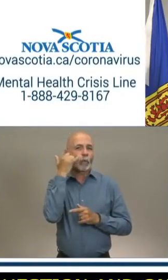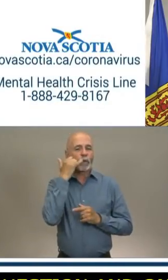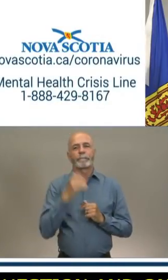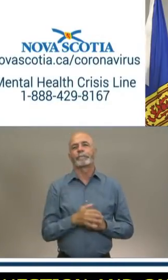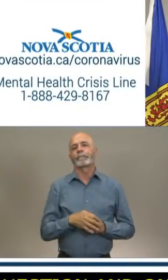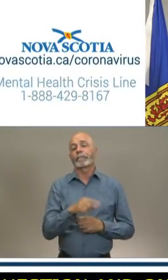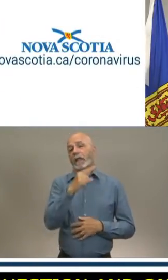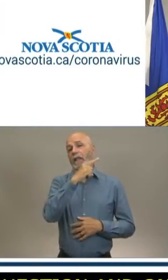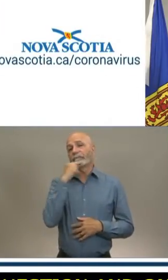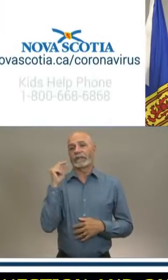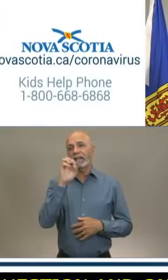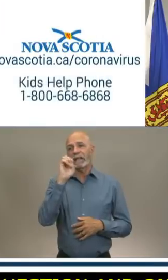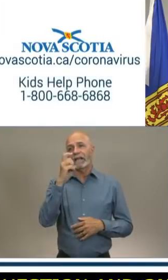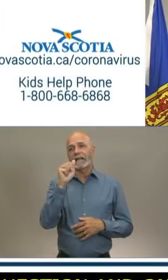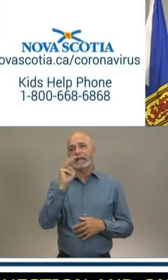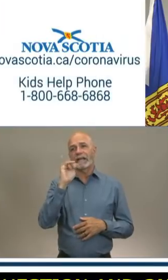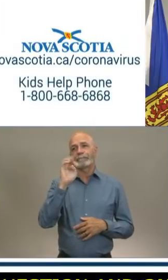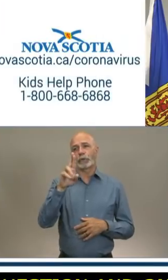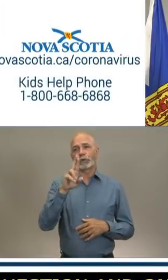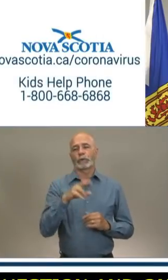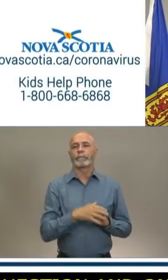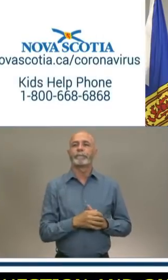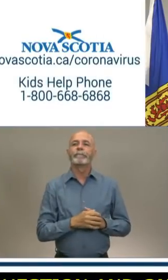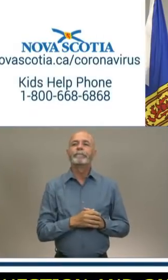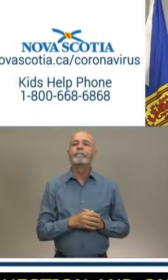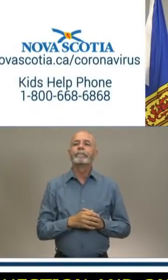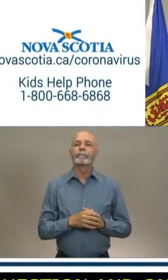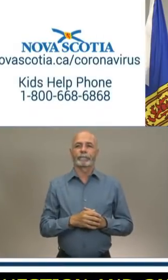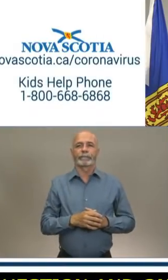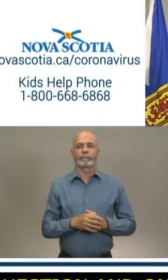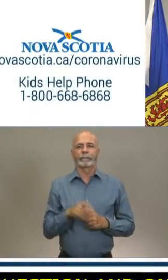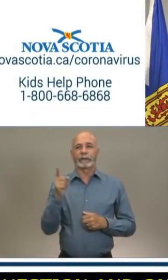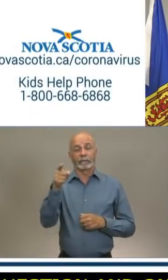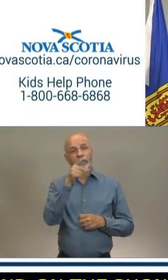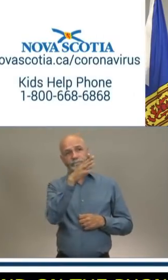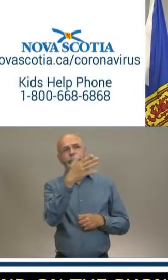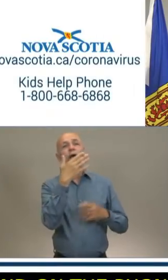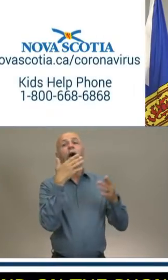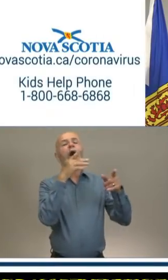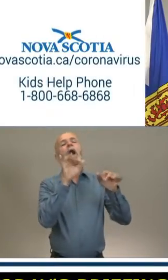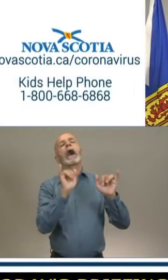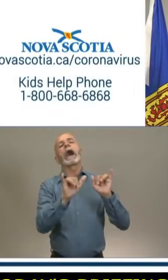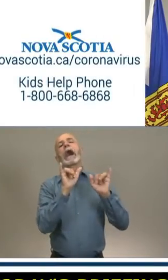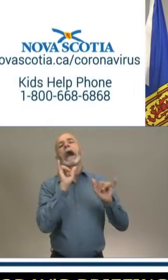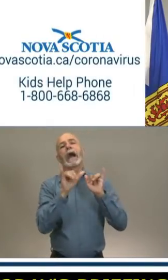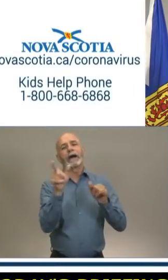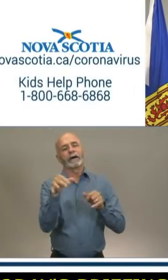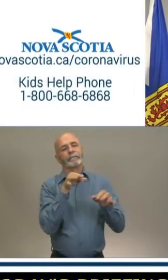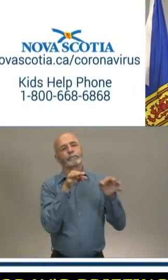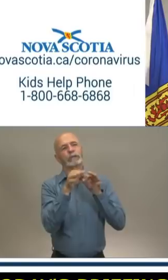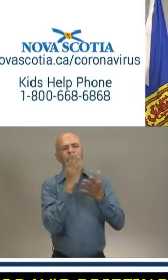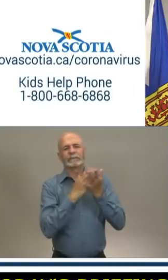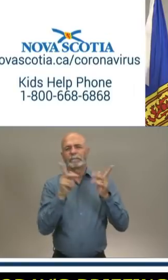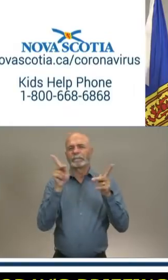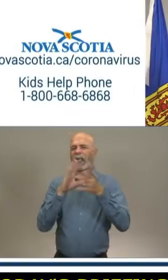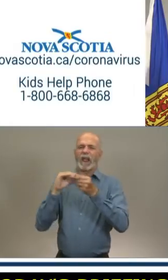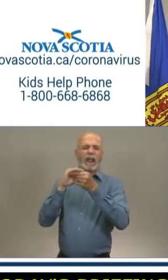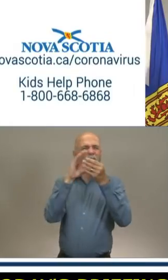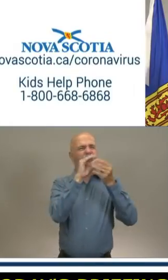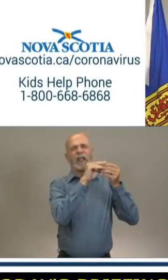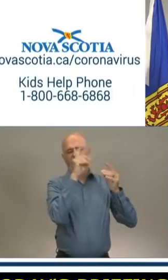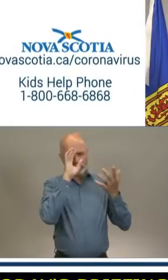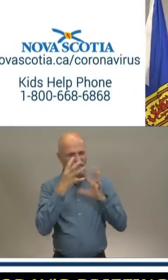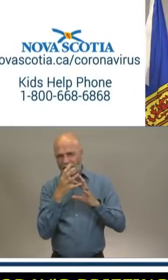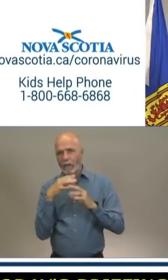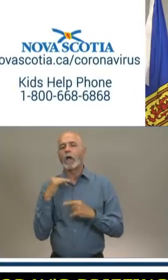Good afternoon. Thanks for the explanation. There's been a lot of confusion about what happens on June 30th and what the